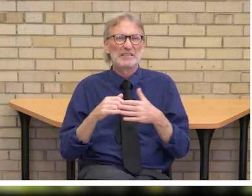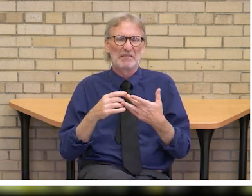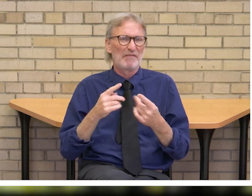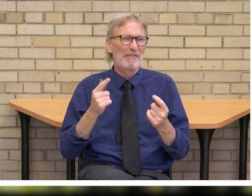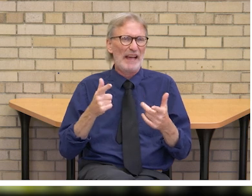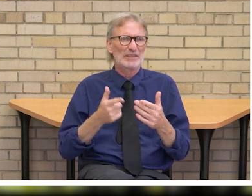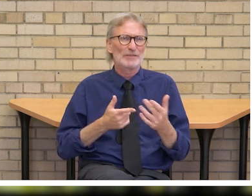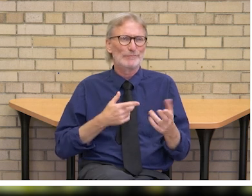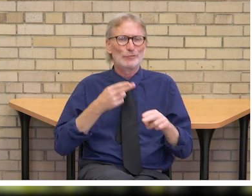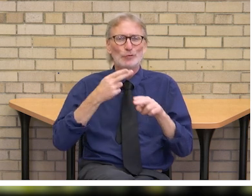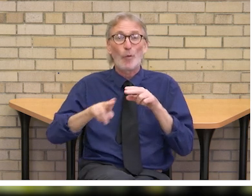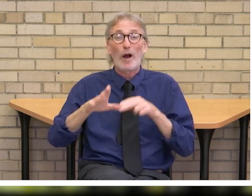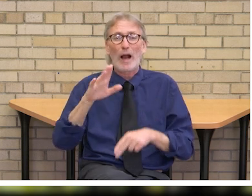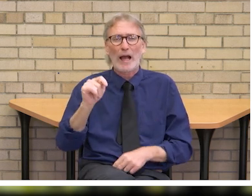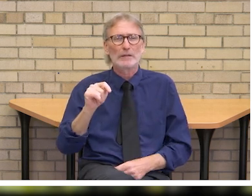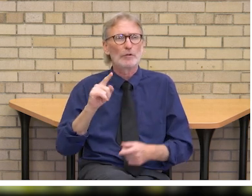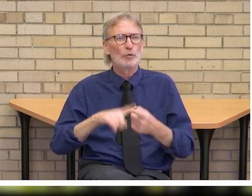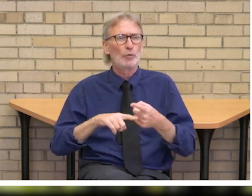shortcut over to the